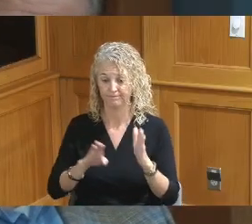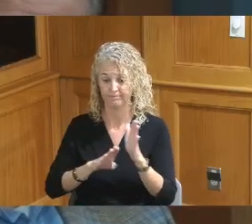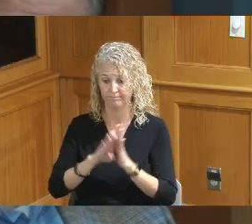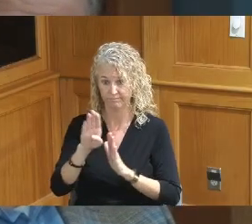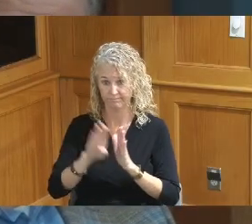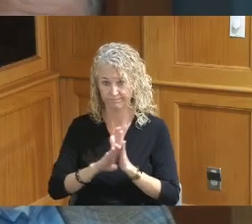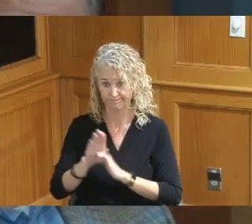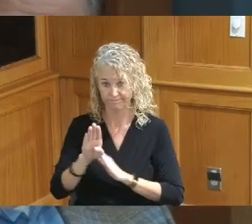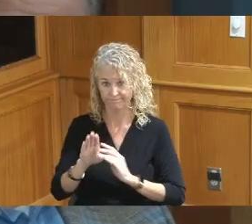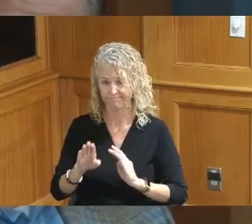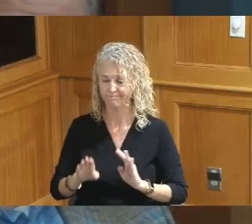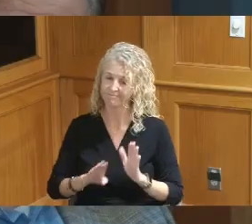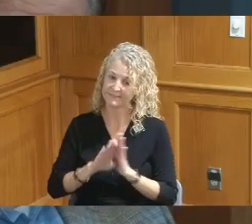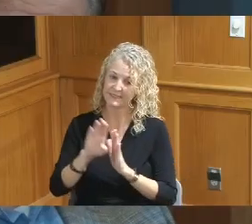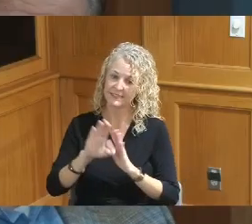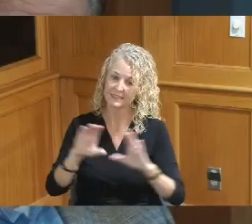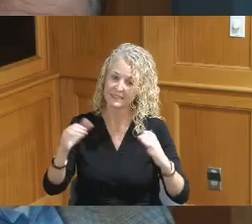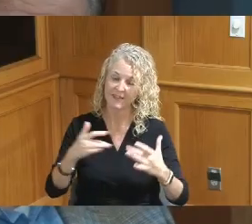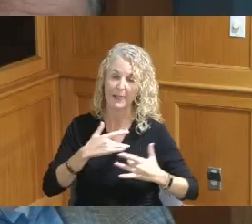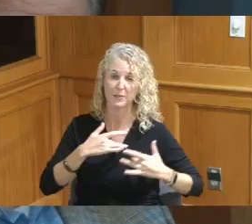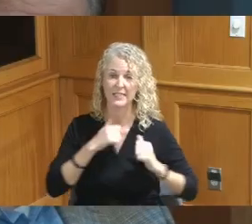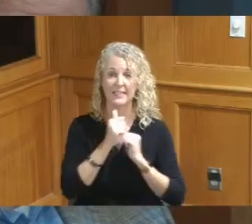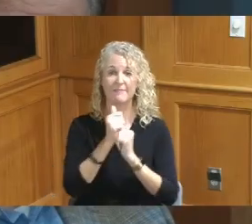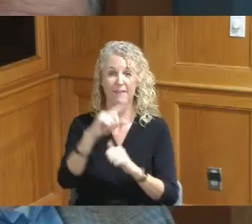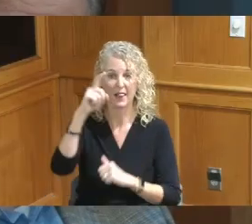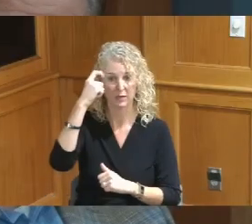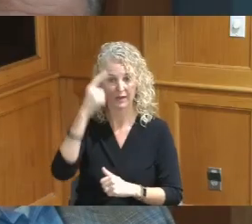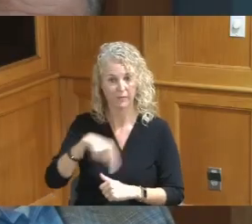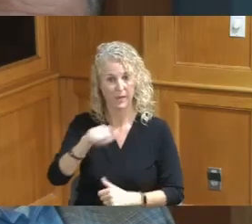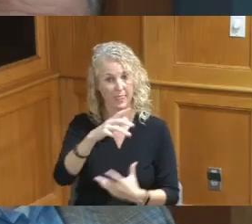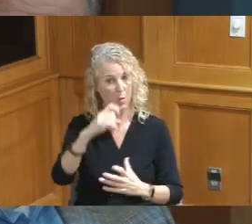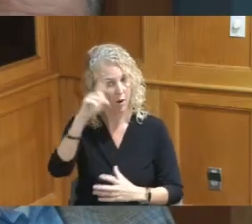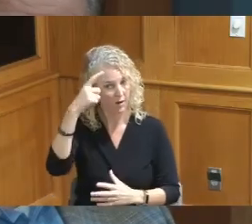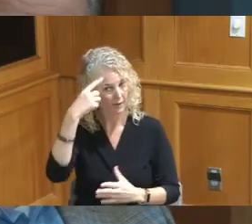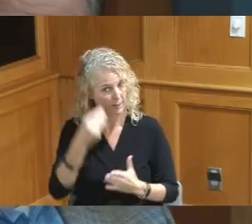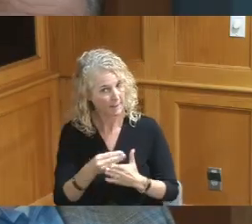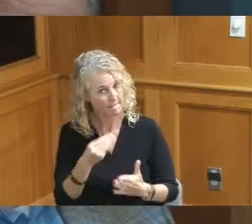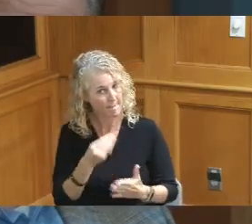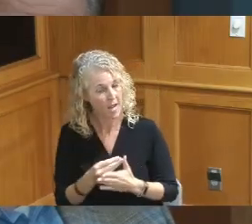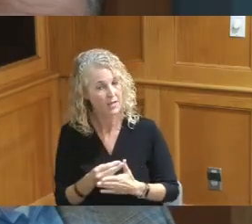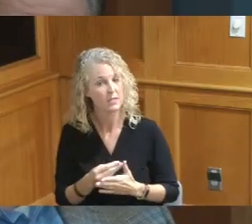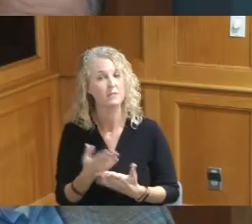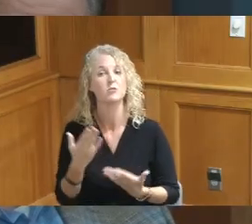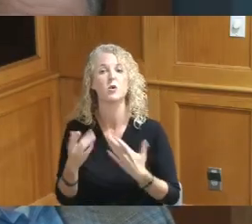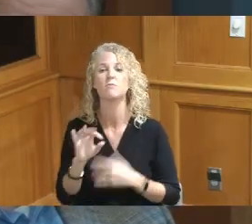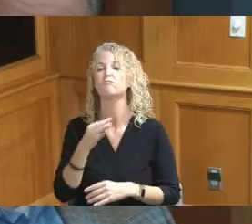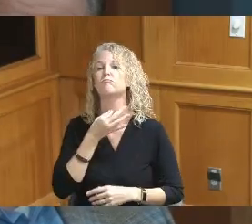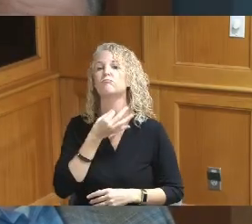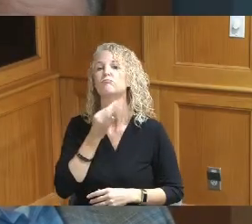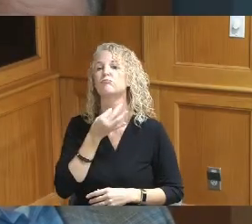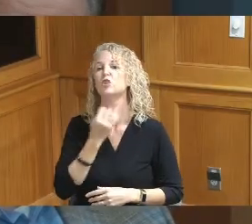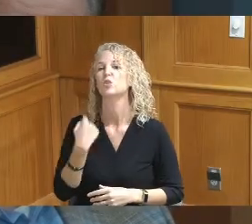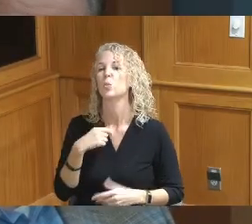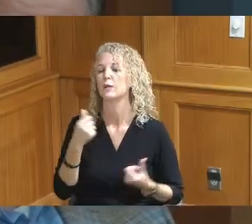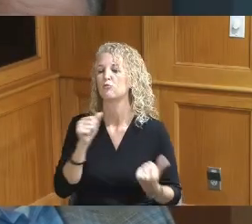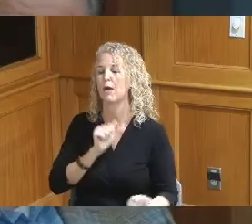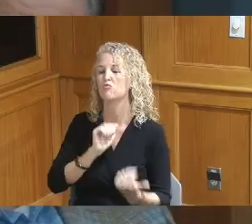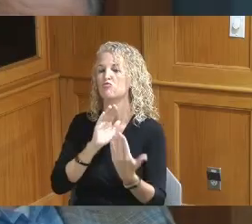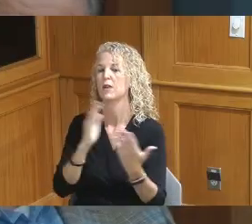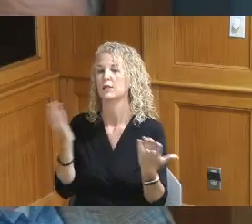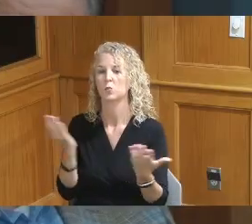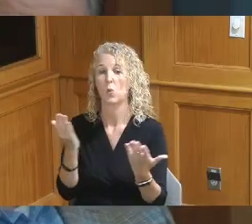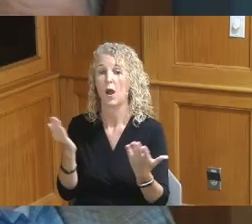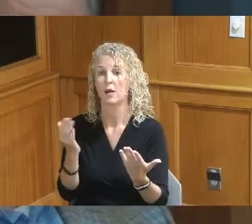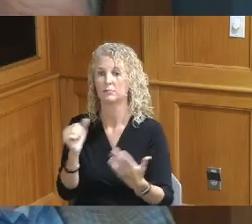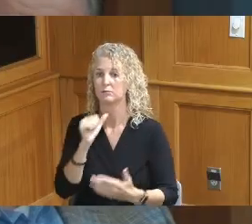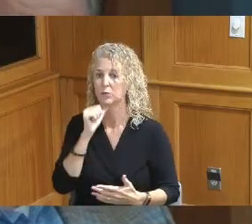developers usually go with what the government, because they always want government help, what tone we're trying to have. And I just want to